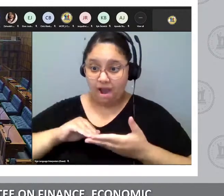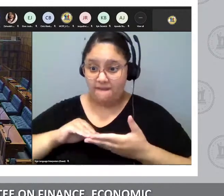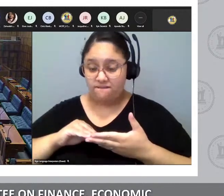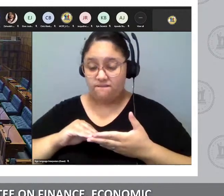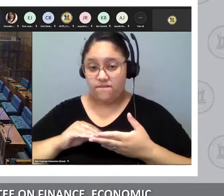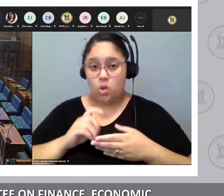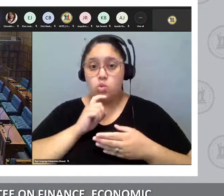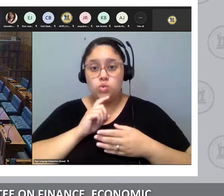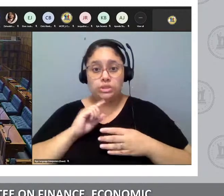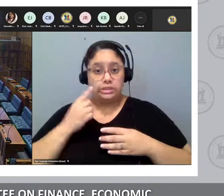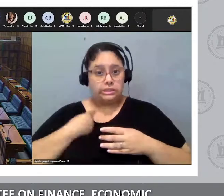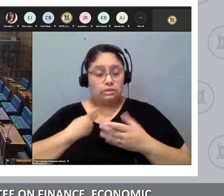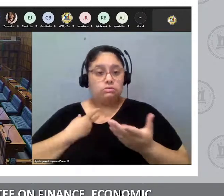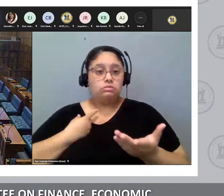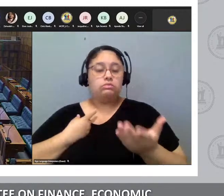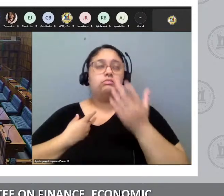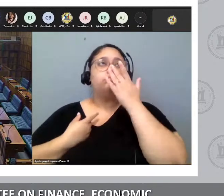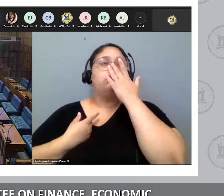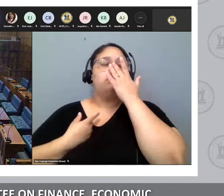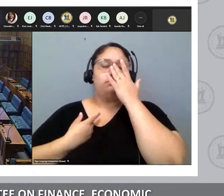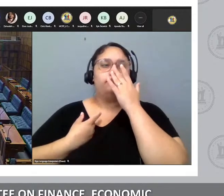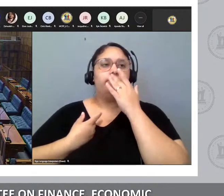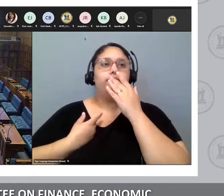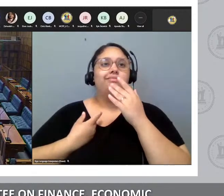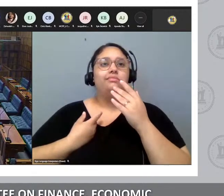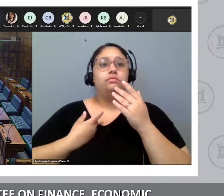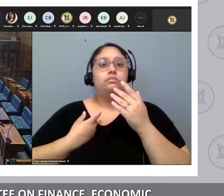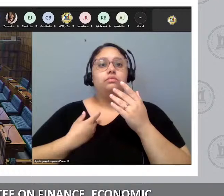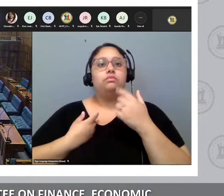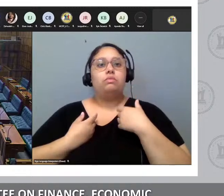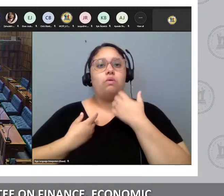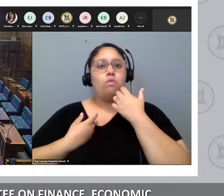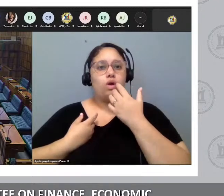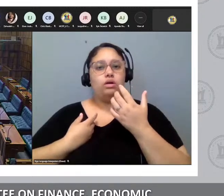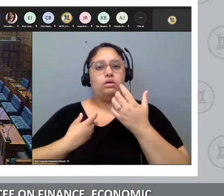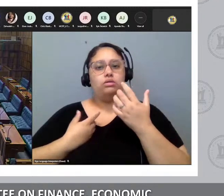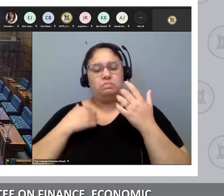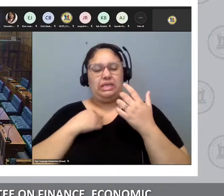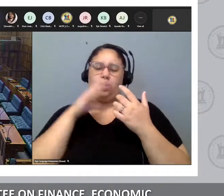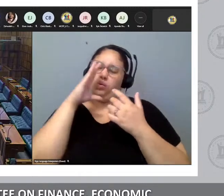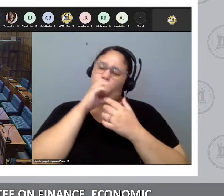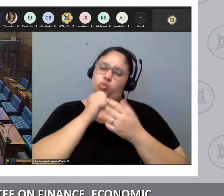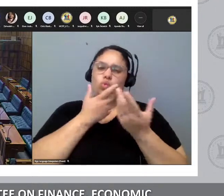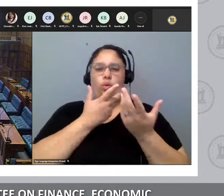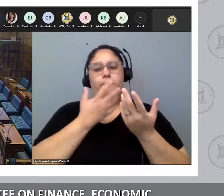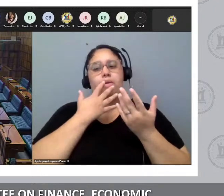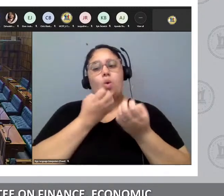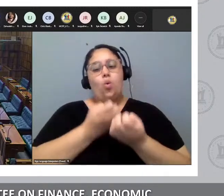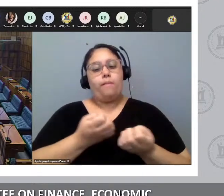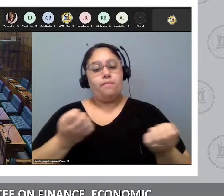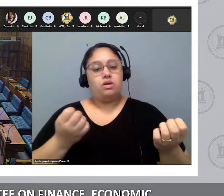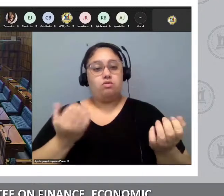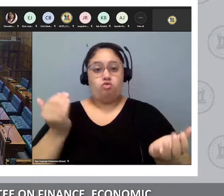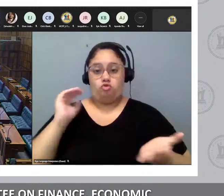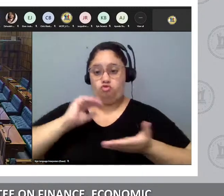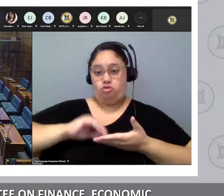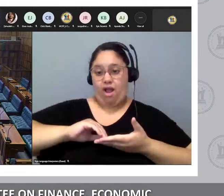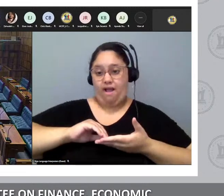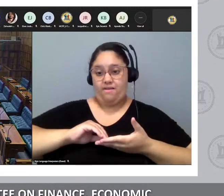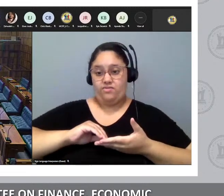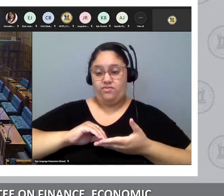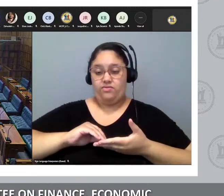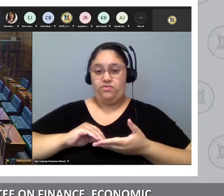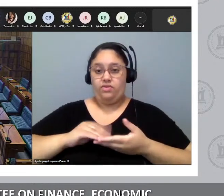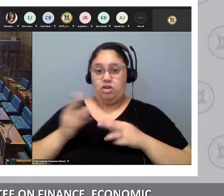good use uh so can I assume that the equipment when it arrived was